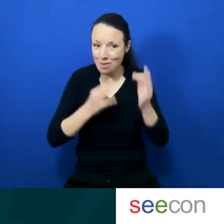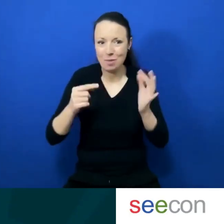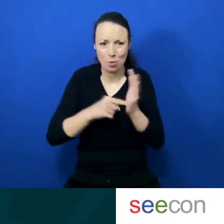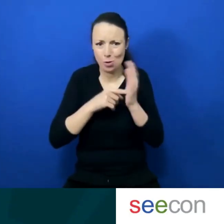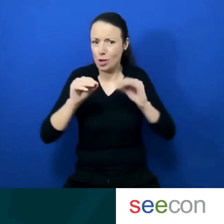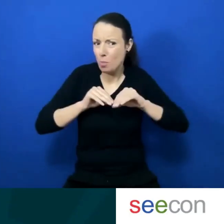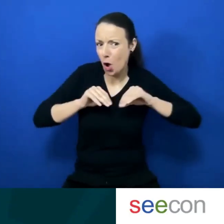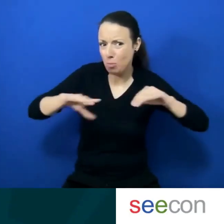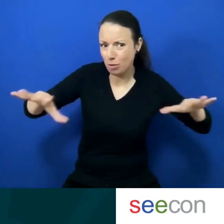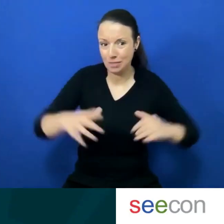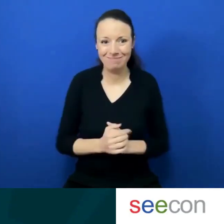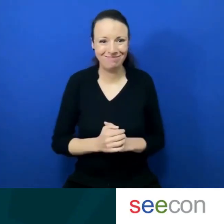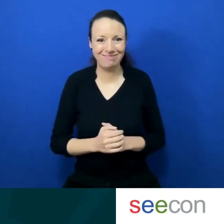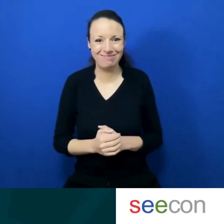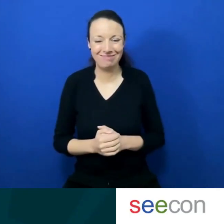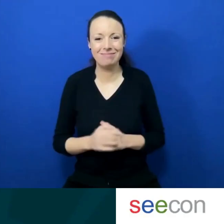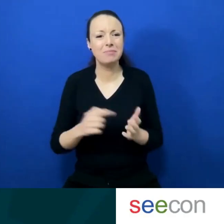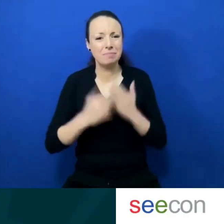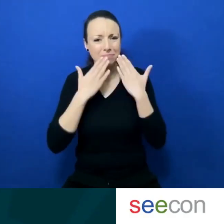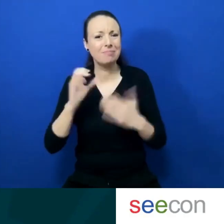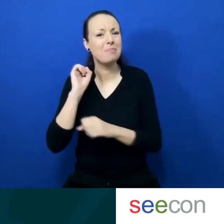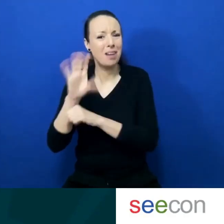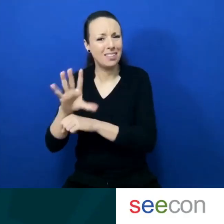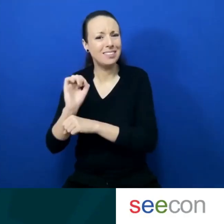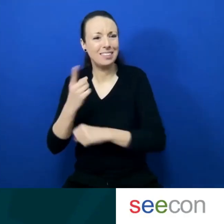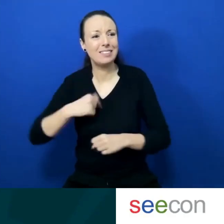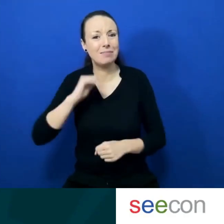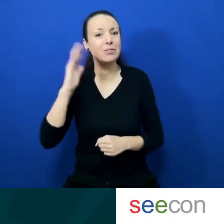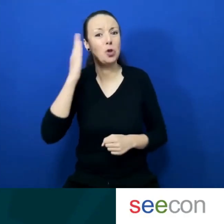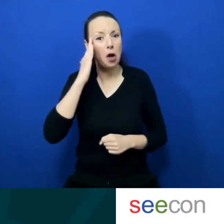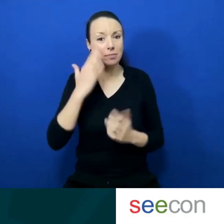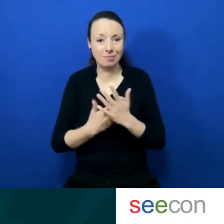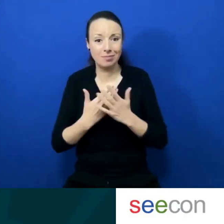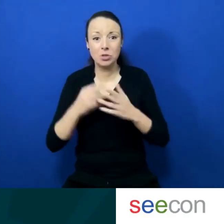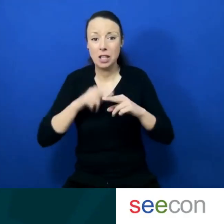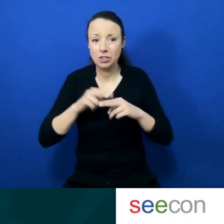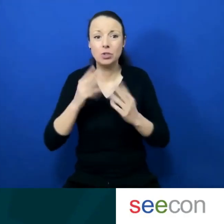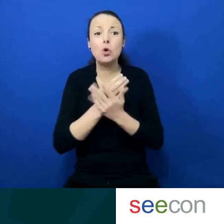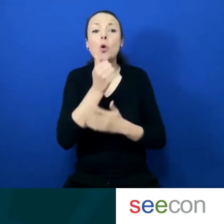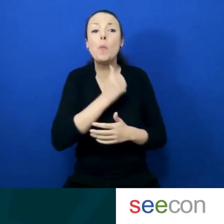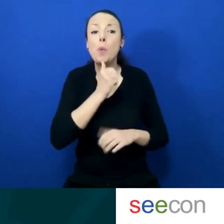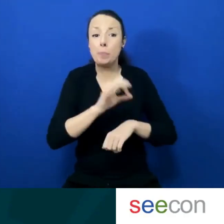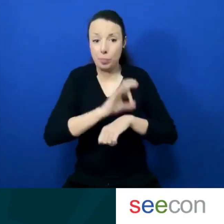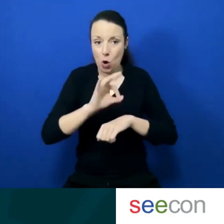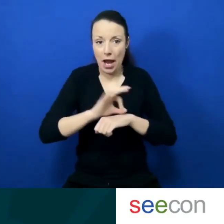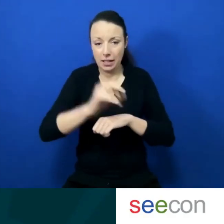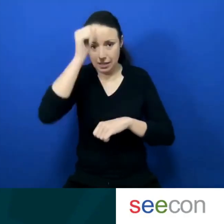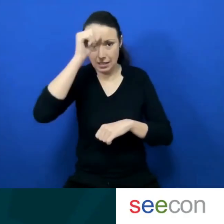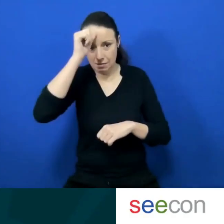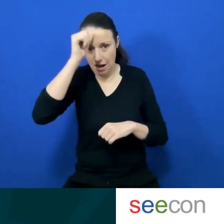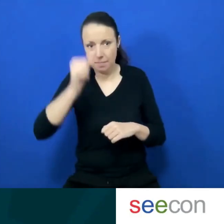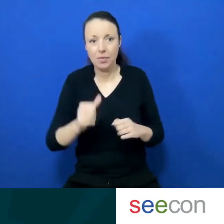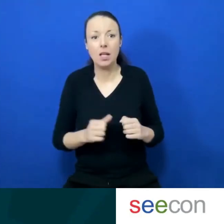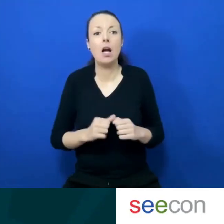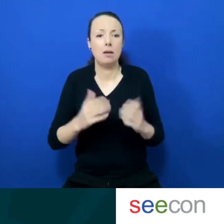propagating this particular tool that we will learn about very soon in her presentation, because it's a very important tool